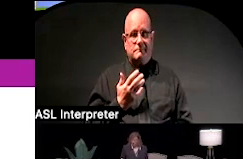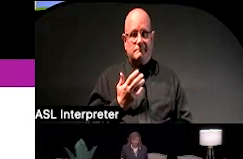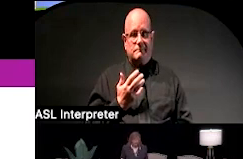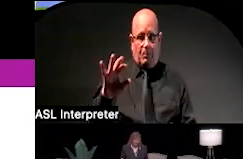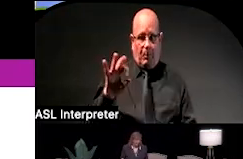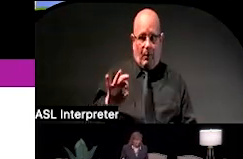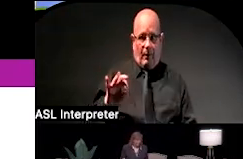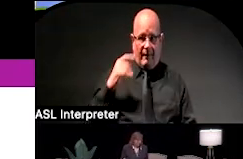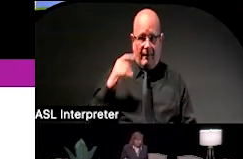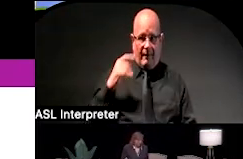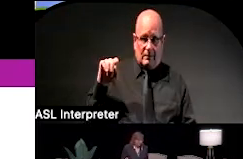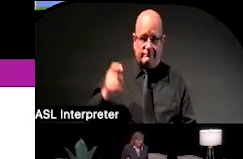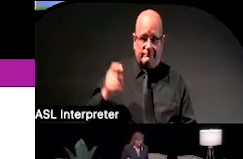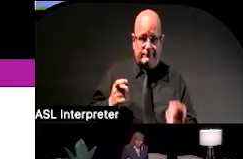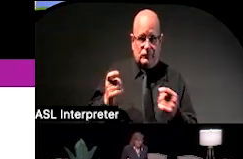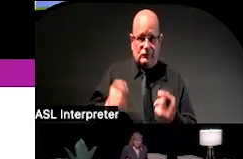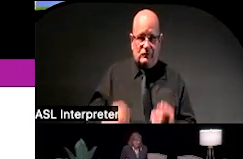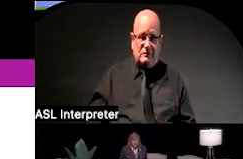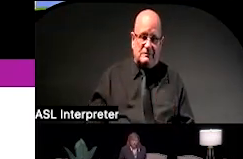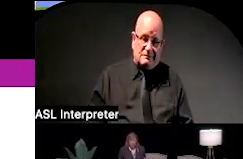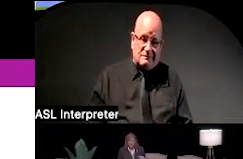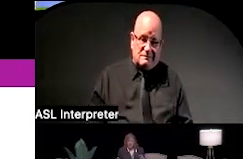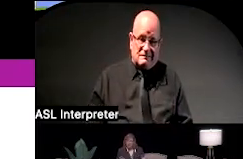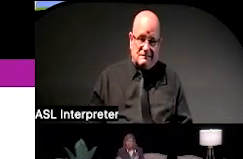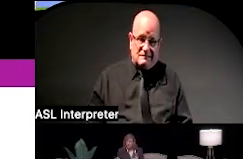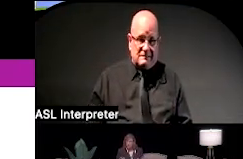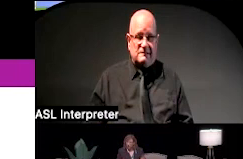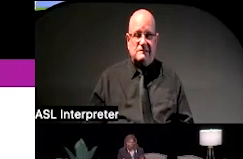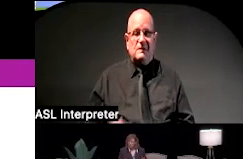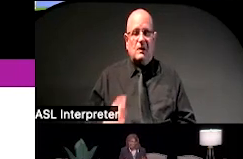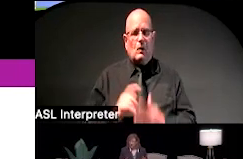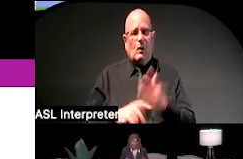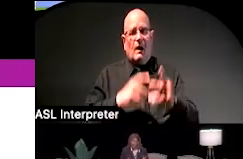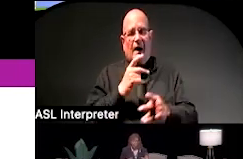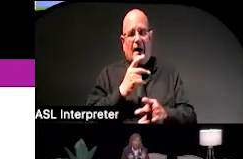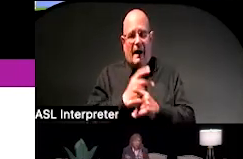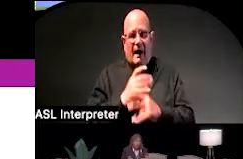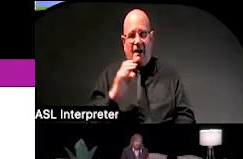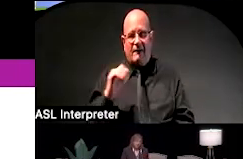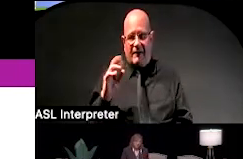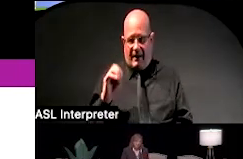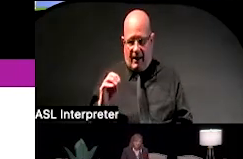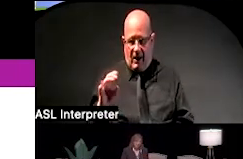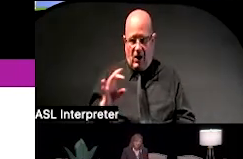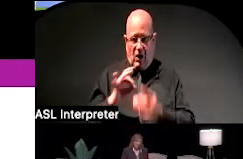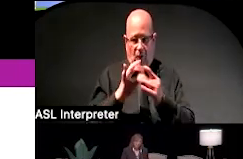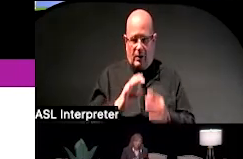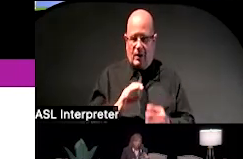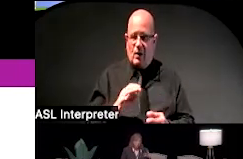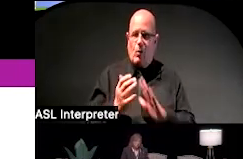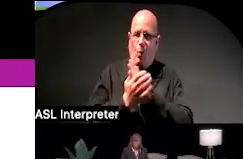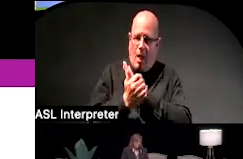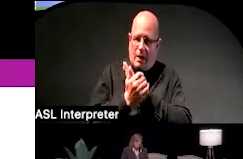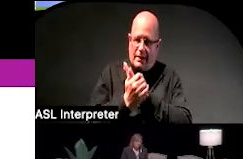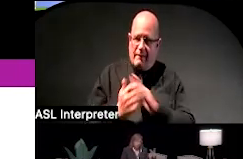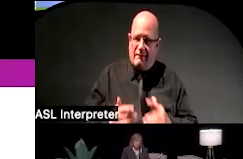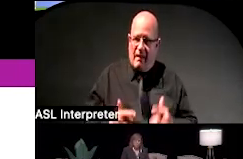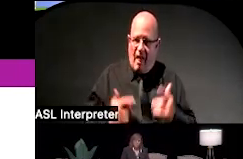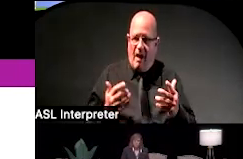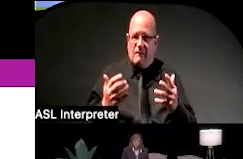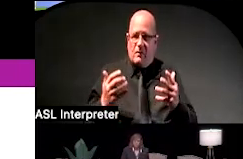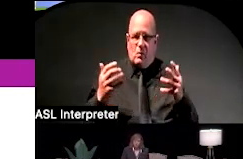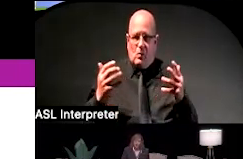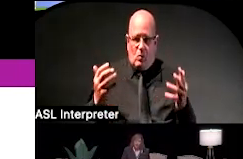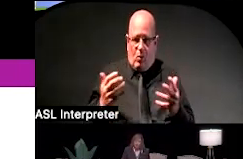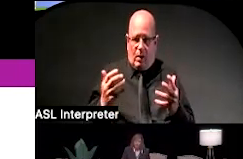be in charge. What kind of care coordination, quality of life? What